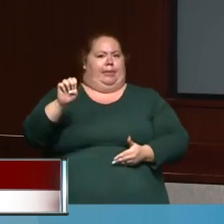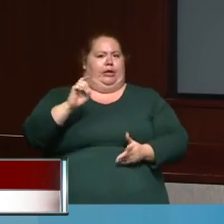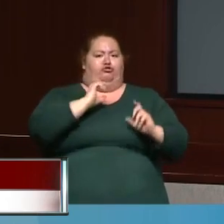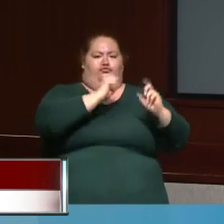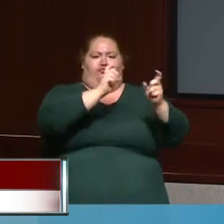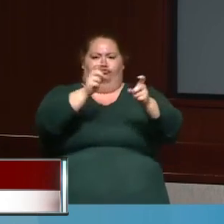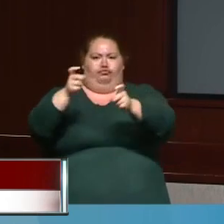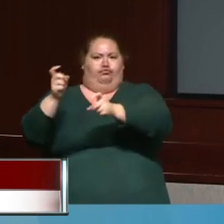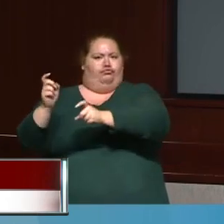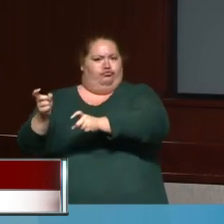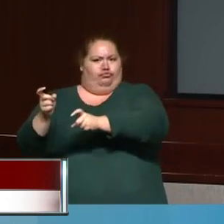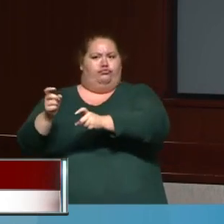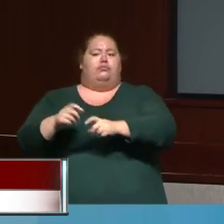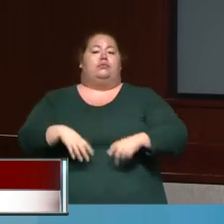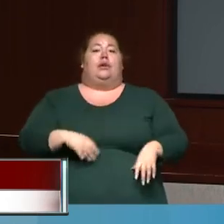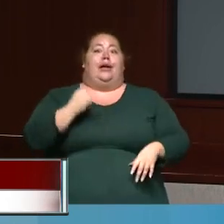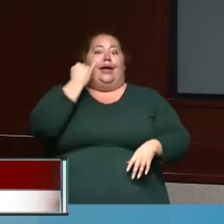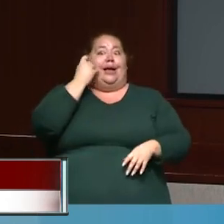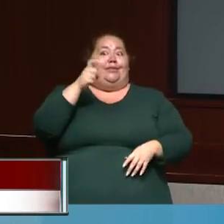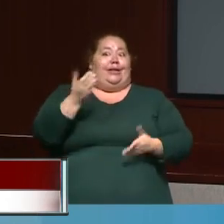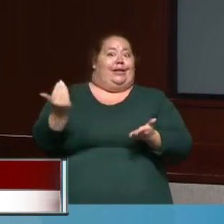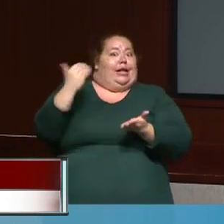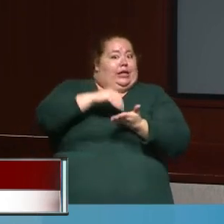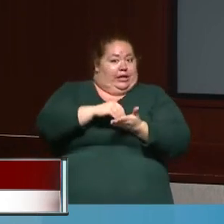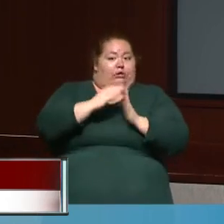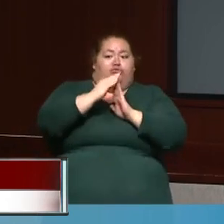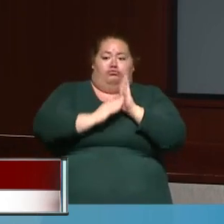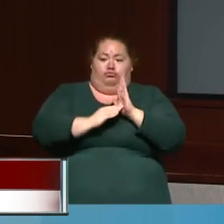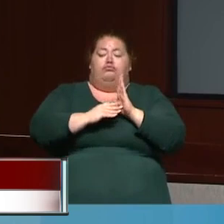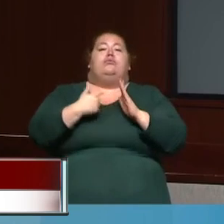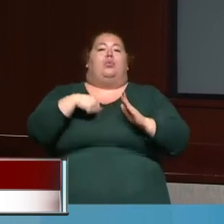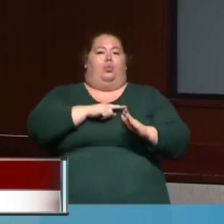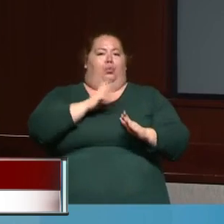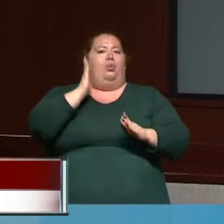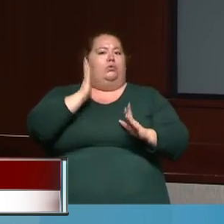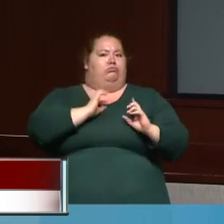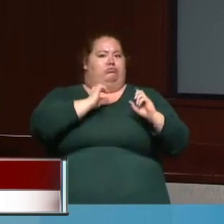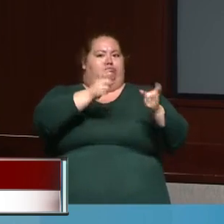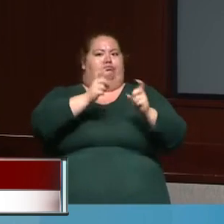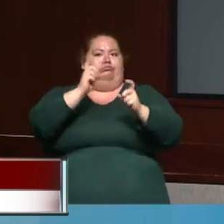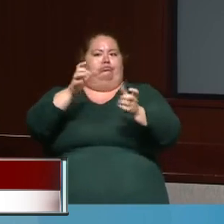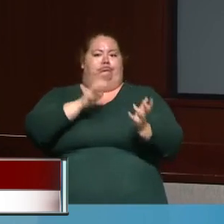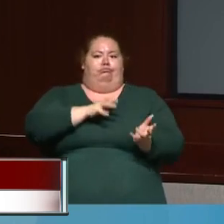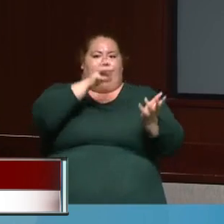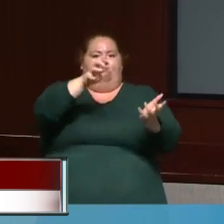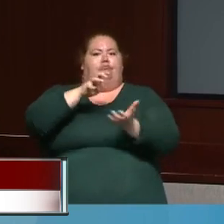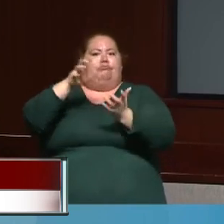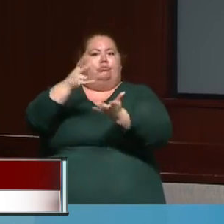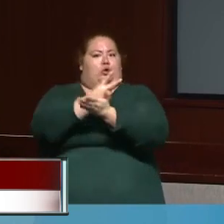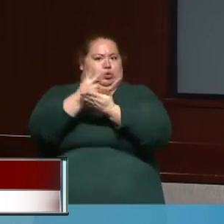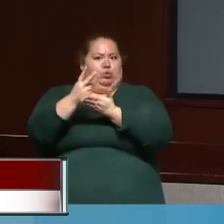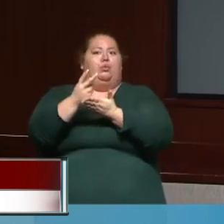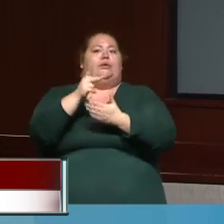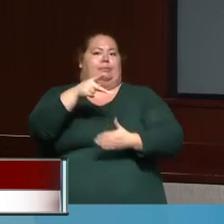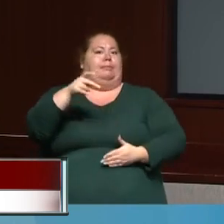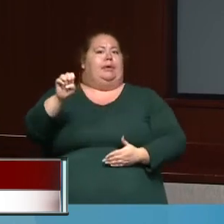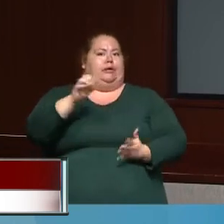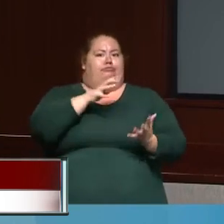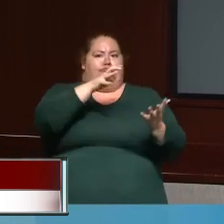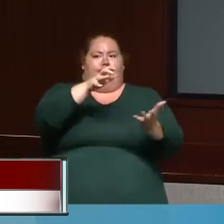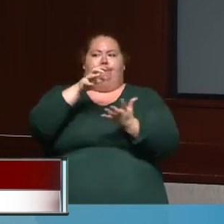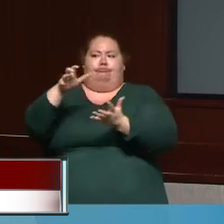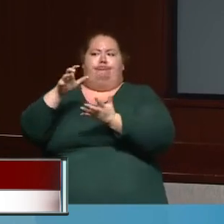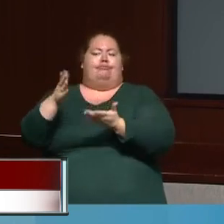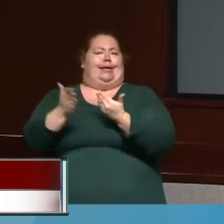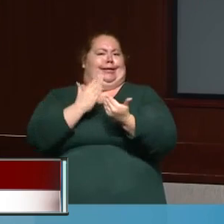get an additional 2-week supply. We have 16 locations throughout the county. This is very easy to do and to pick